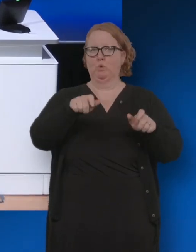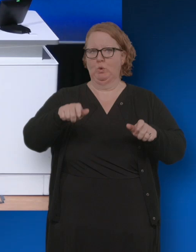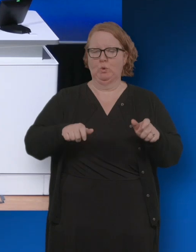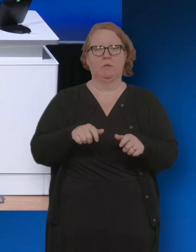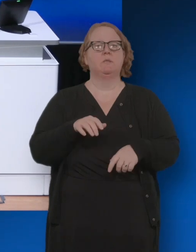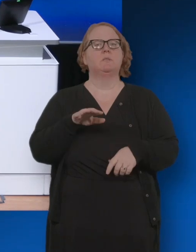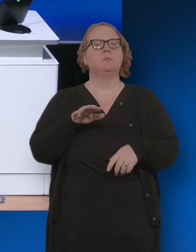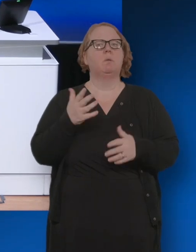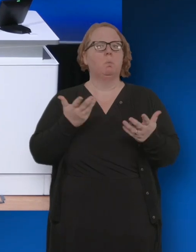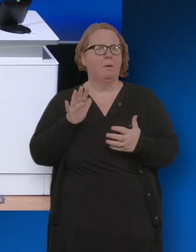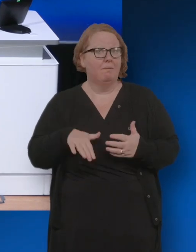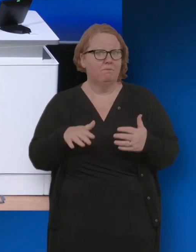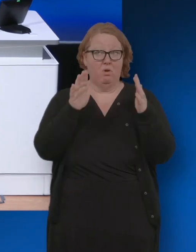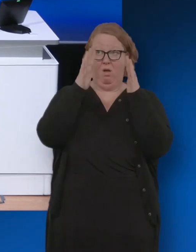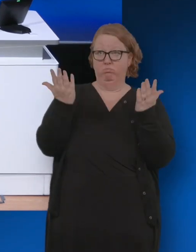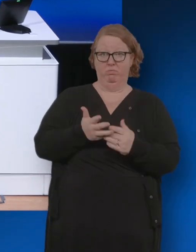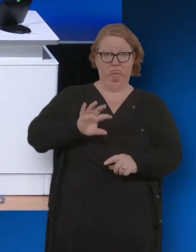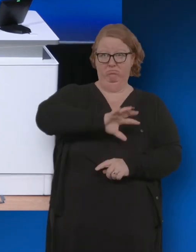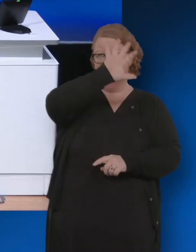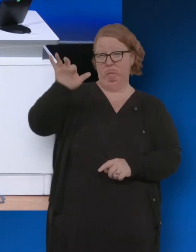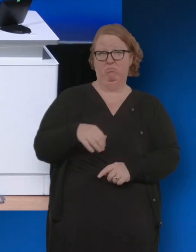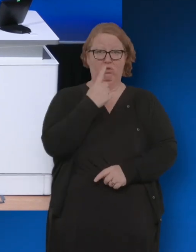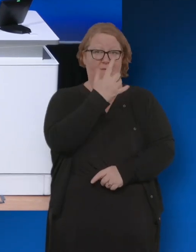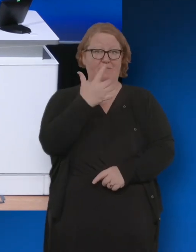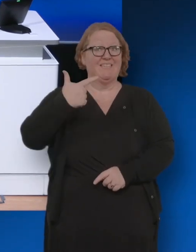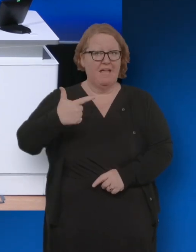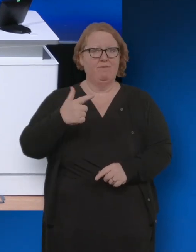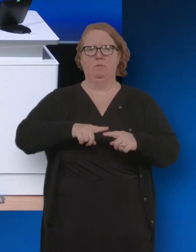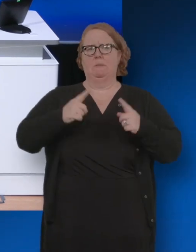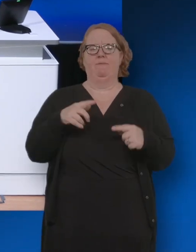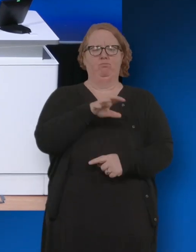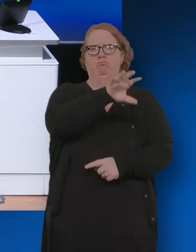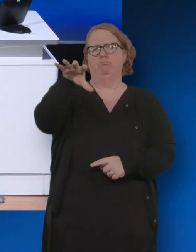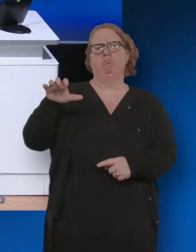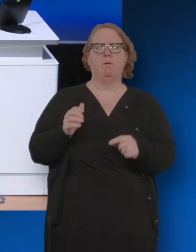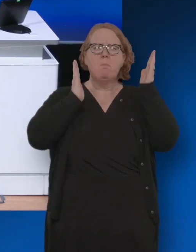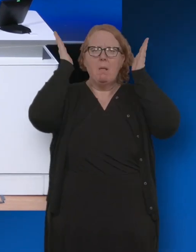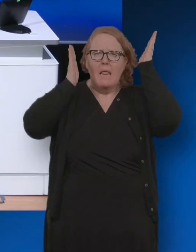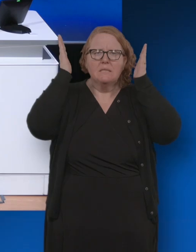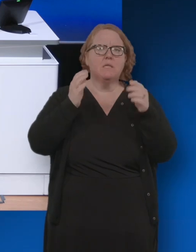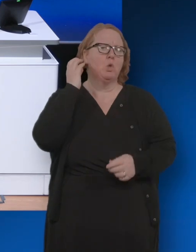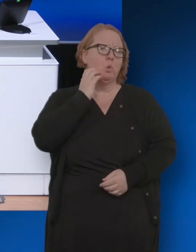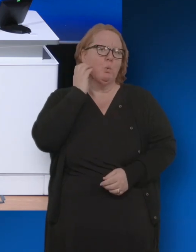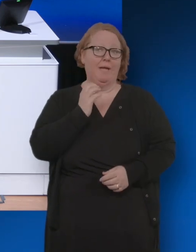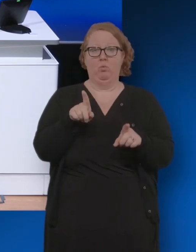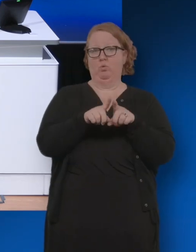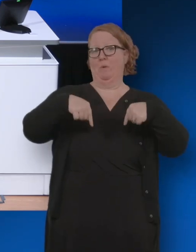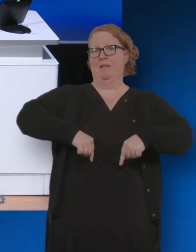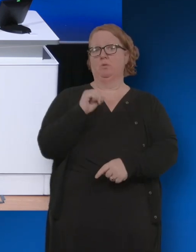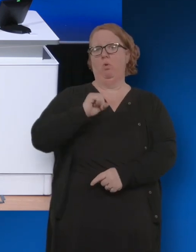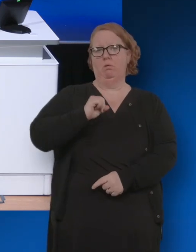from 157 countries, from our campus bases in Malaysia, UAE, and here in